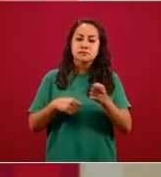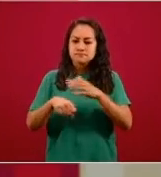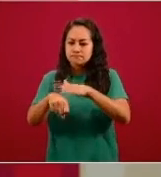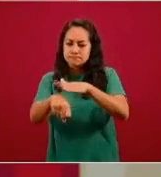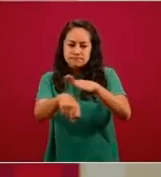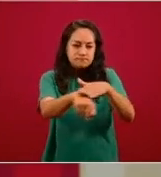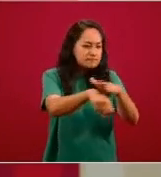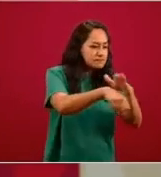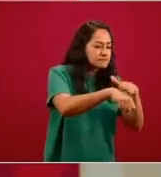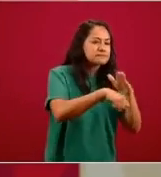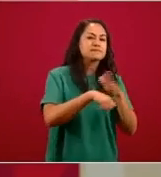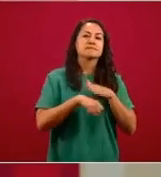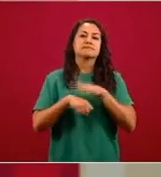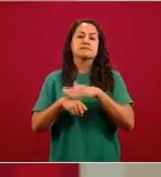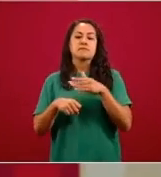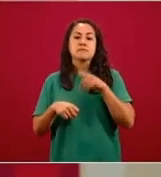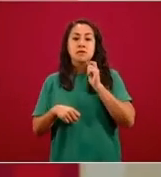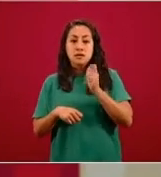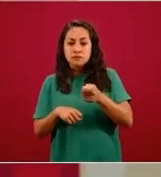public health sector